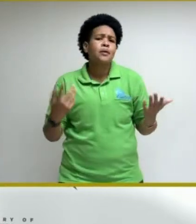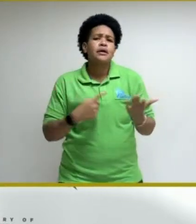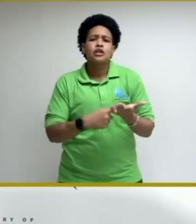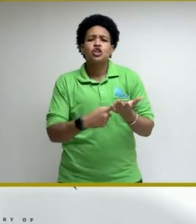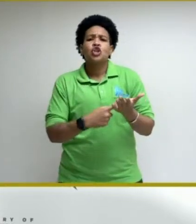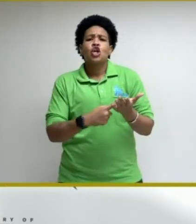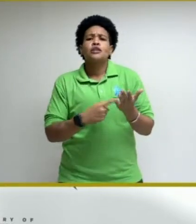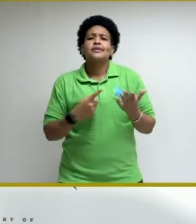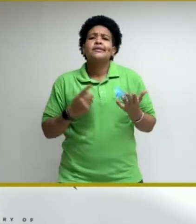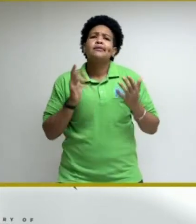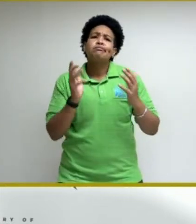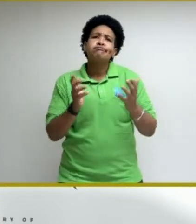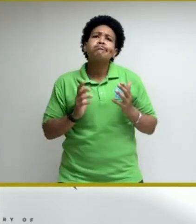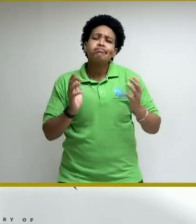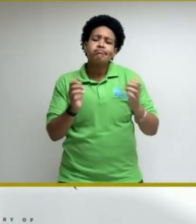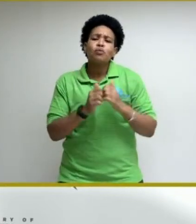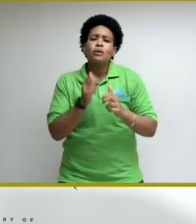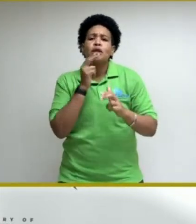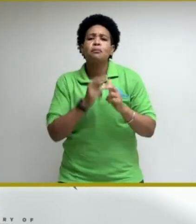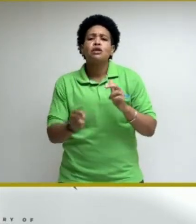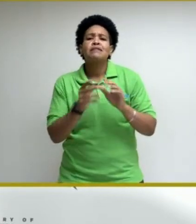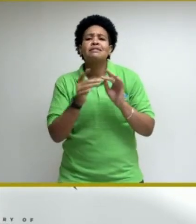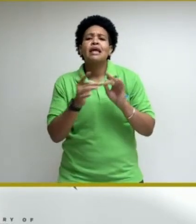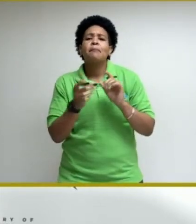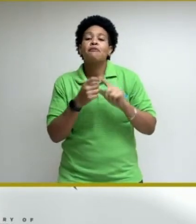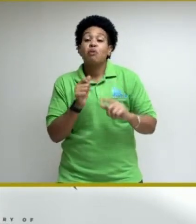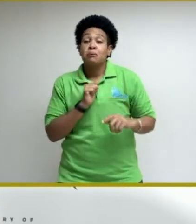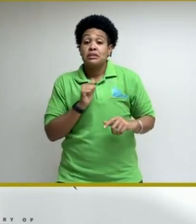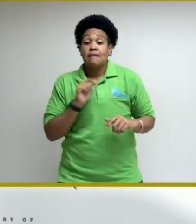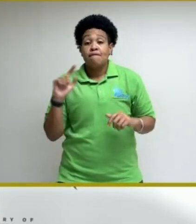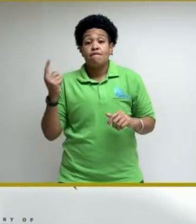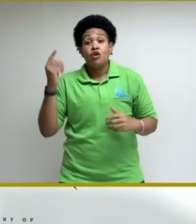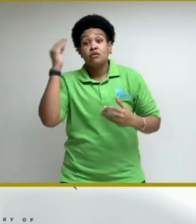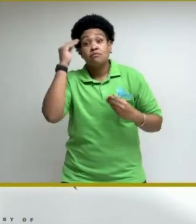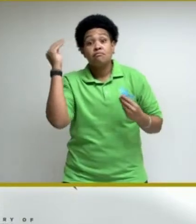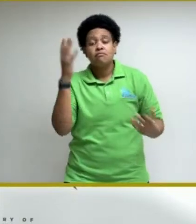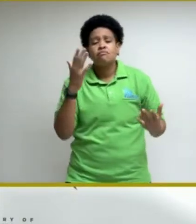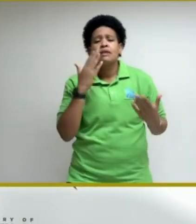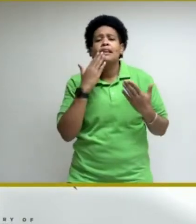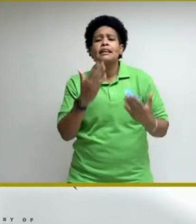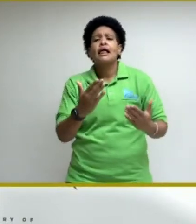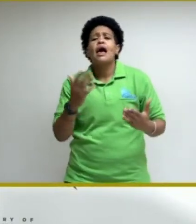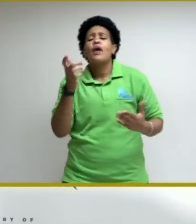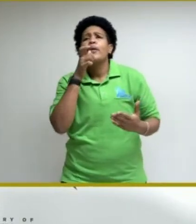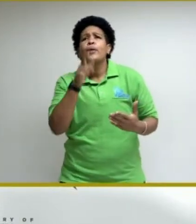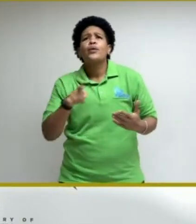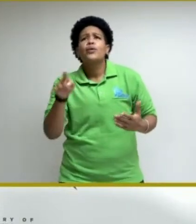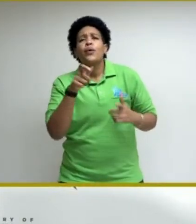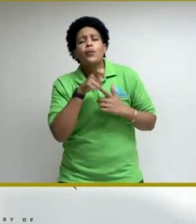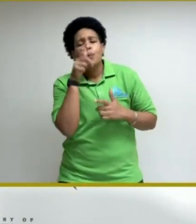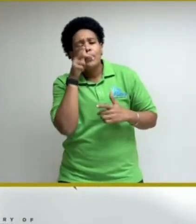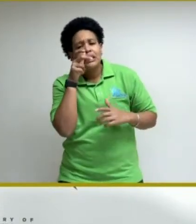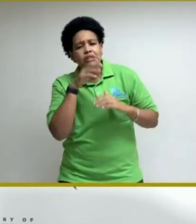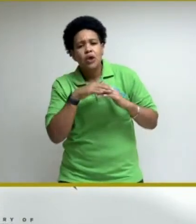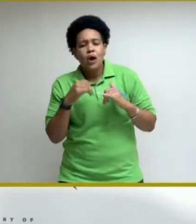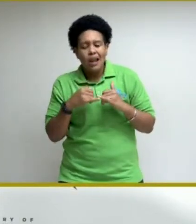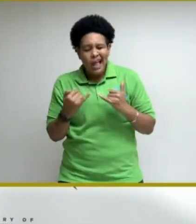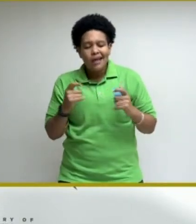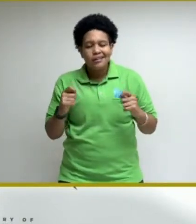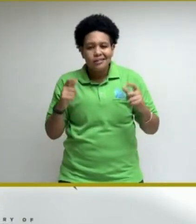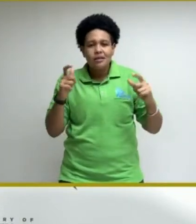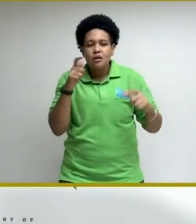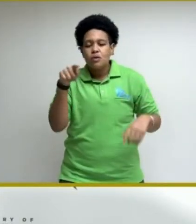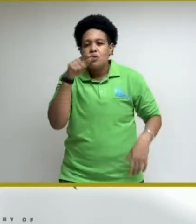discussion with a brief statement from myself. First of all, to thank those who are listening online and those who had